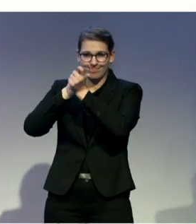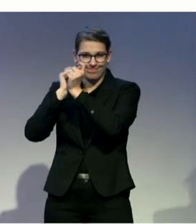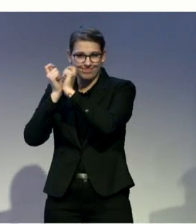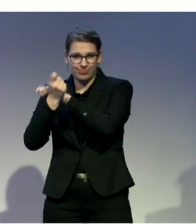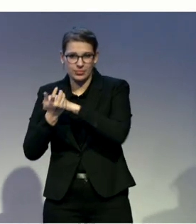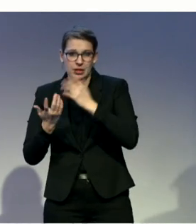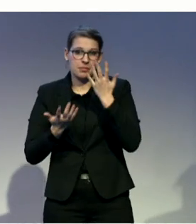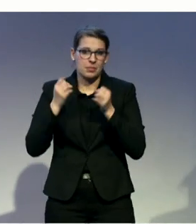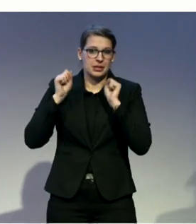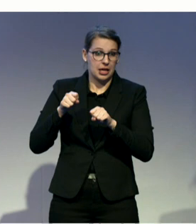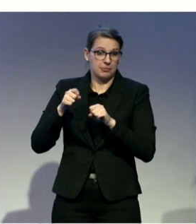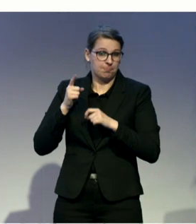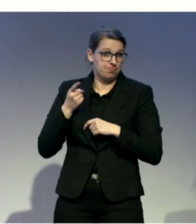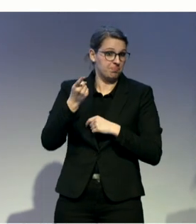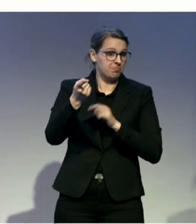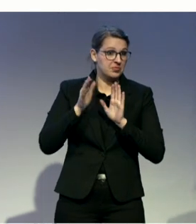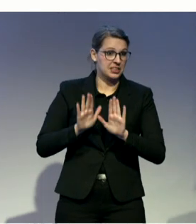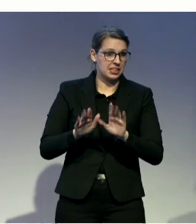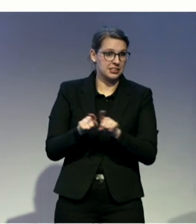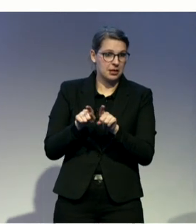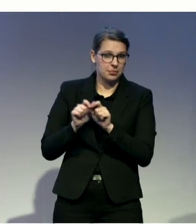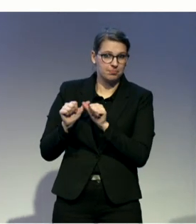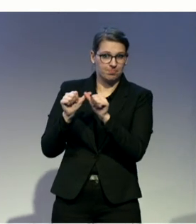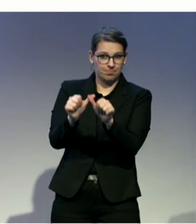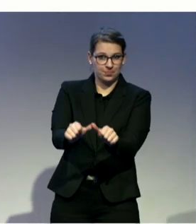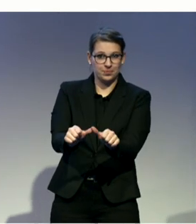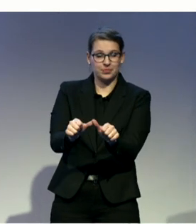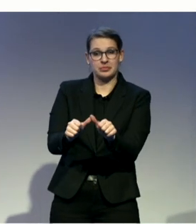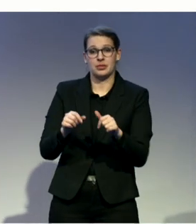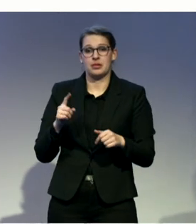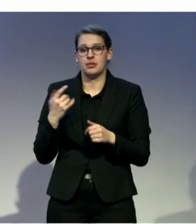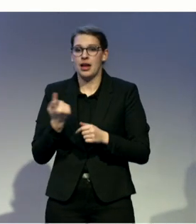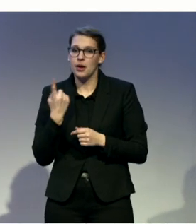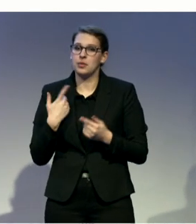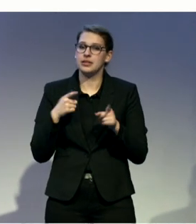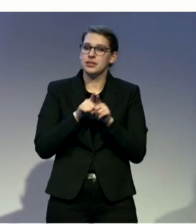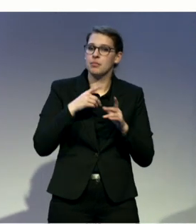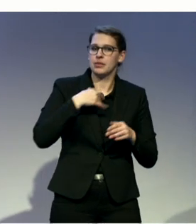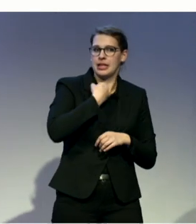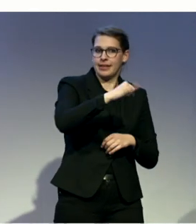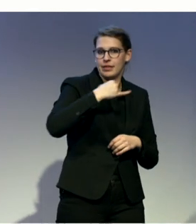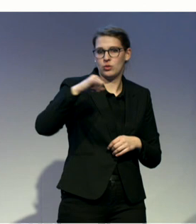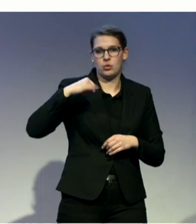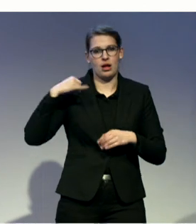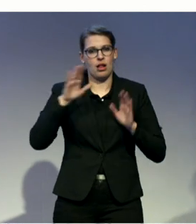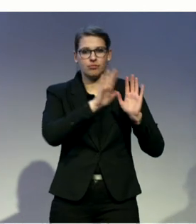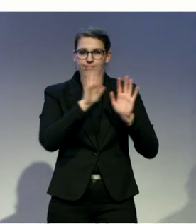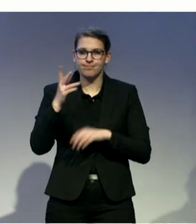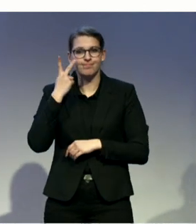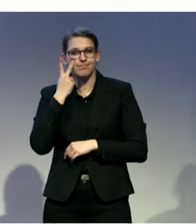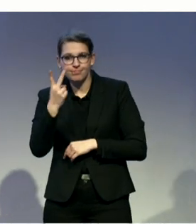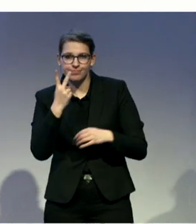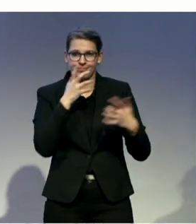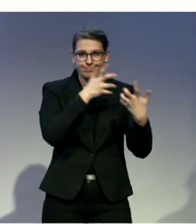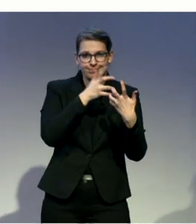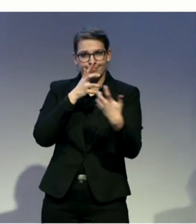we are impacting on an individual level, working with people. We are a grassroots organization, but also at the higher level of